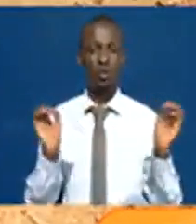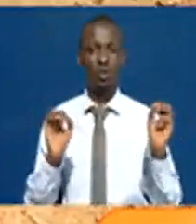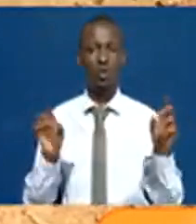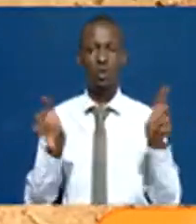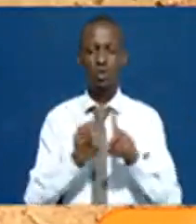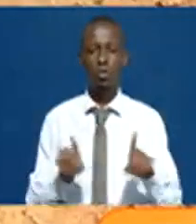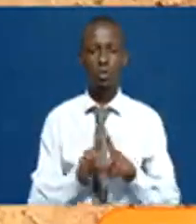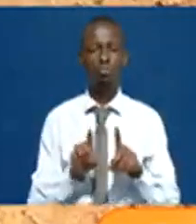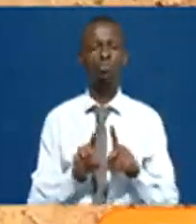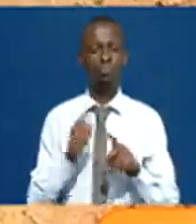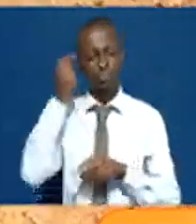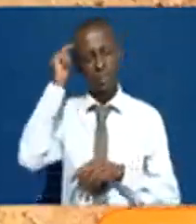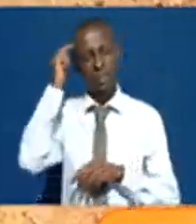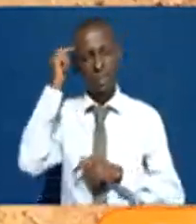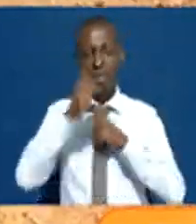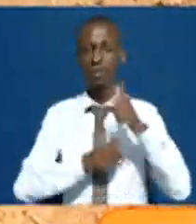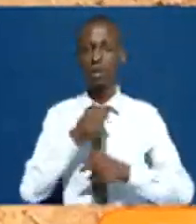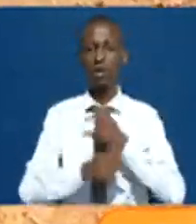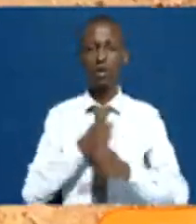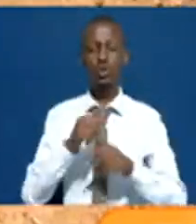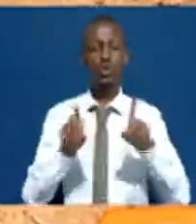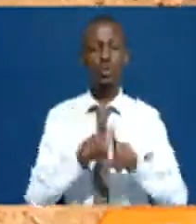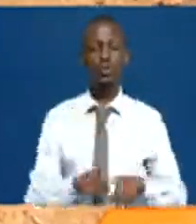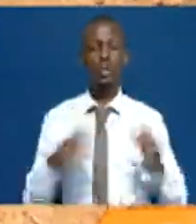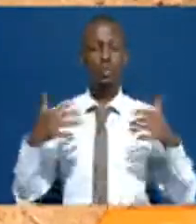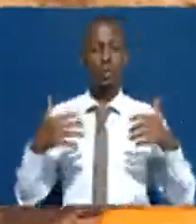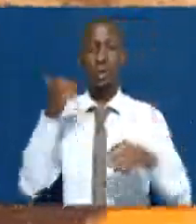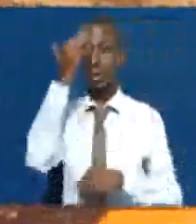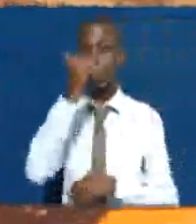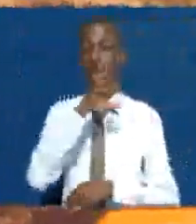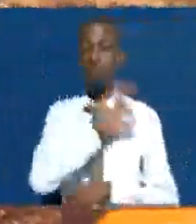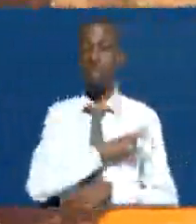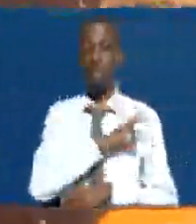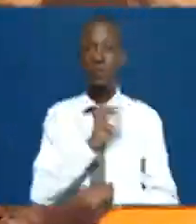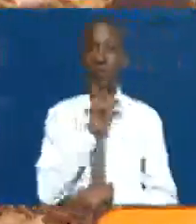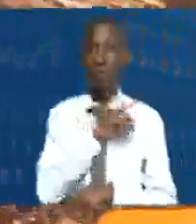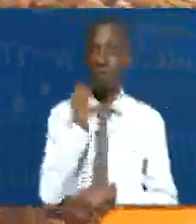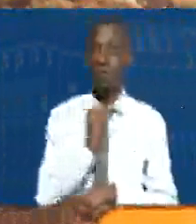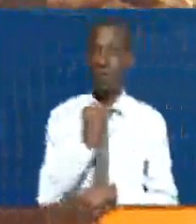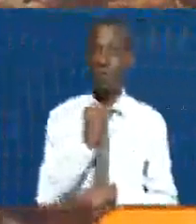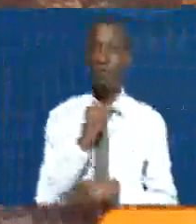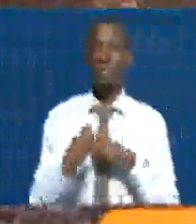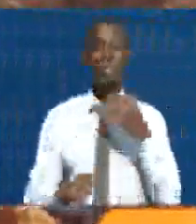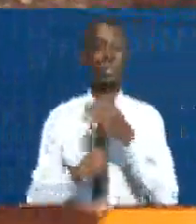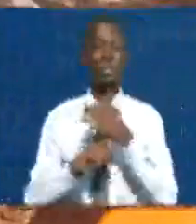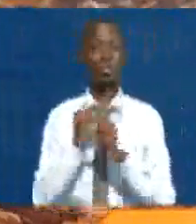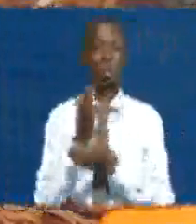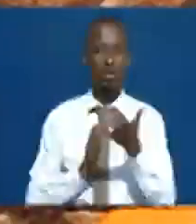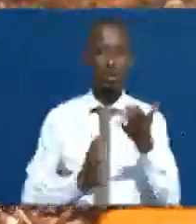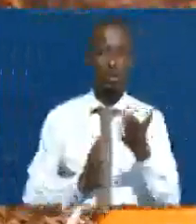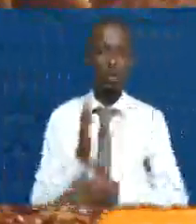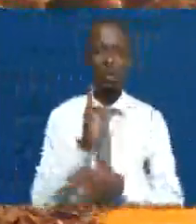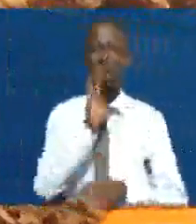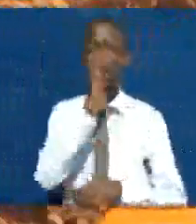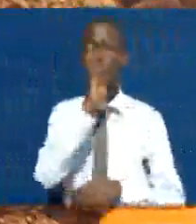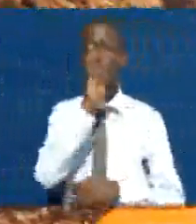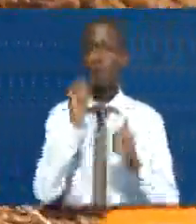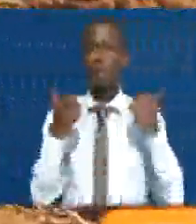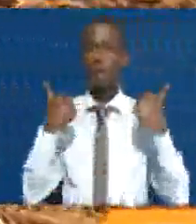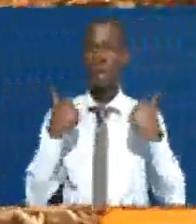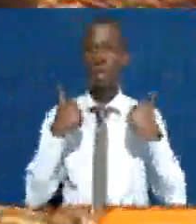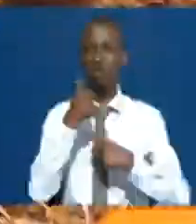na nikaona nitaendelea na hiki kilimo sababu kimenifaidi. The technology ensures that the available water is